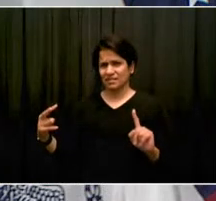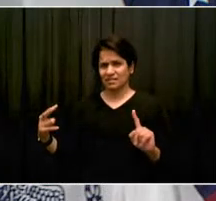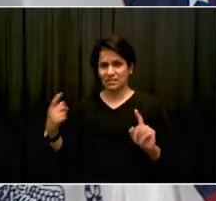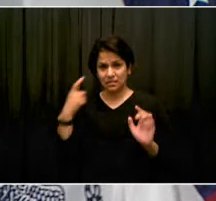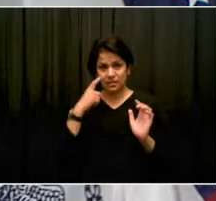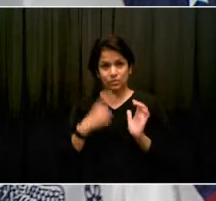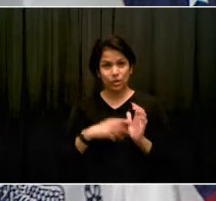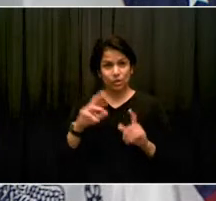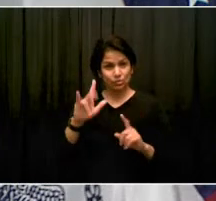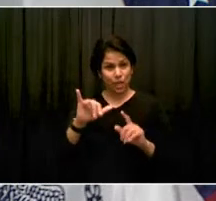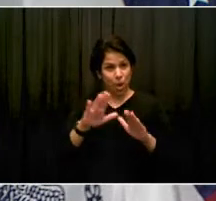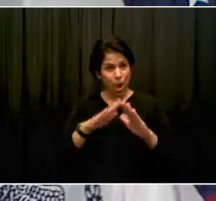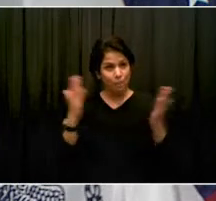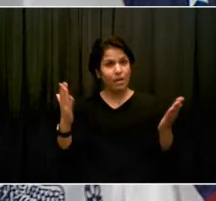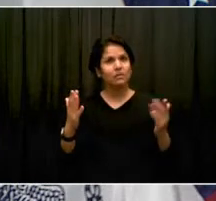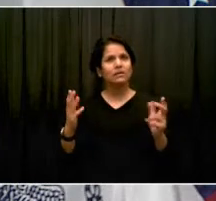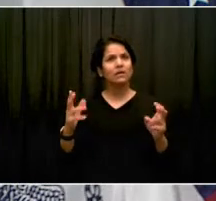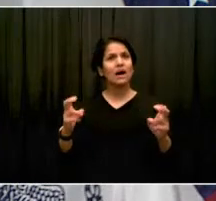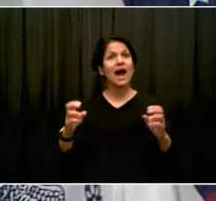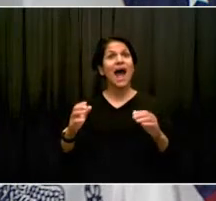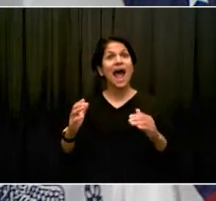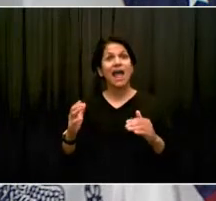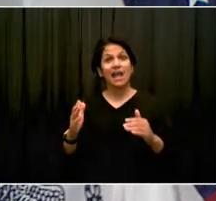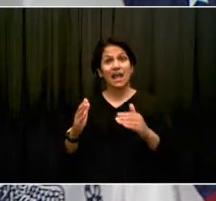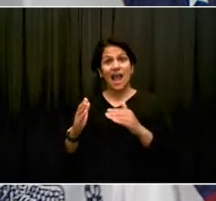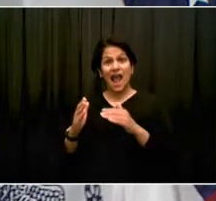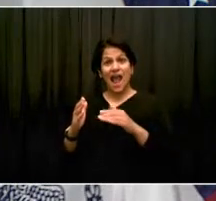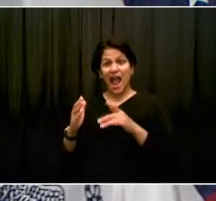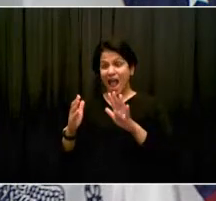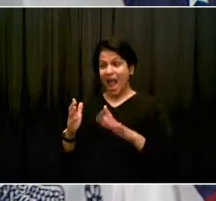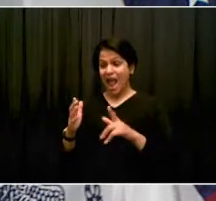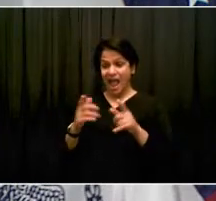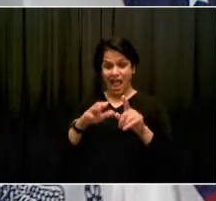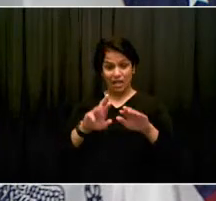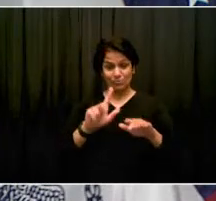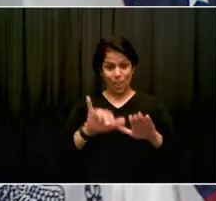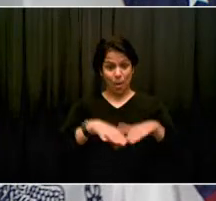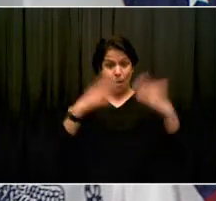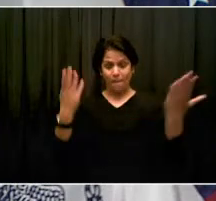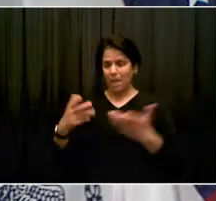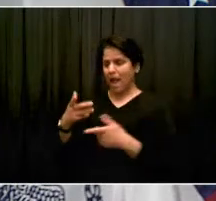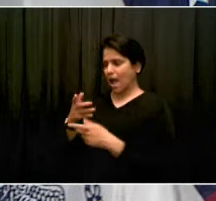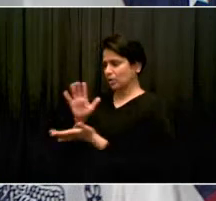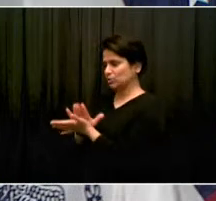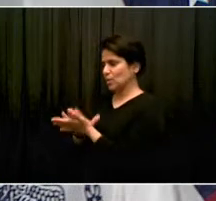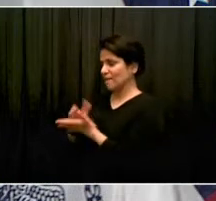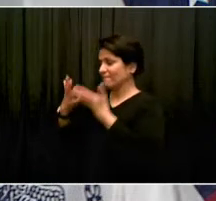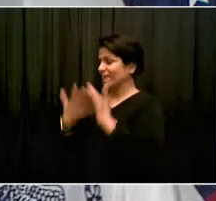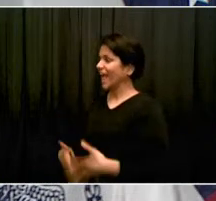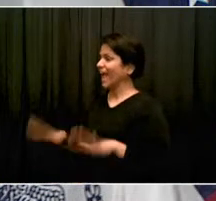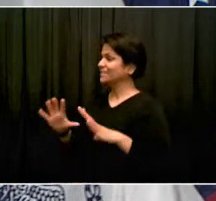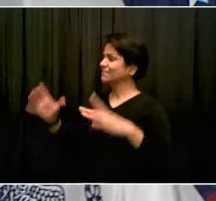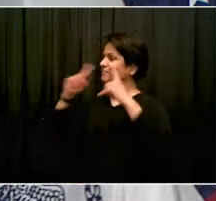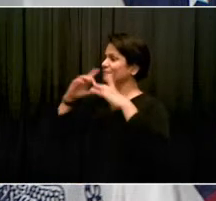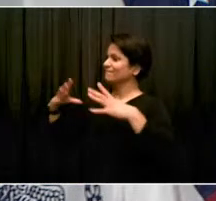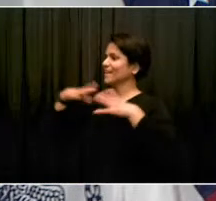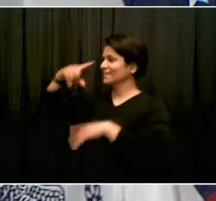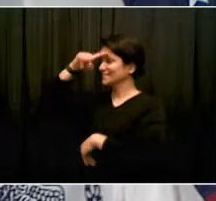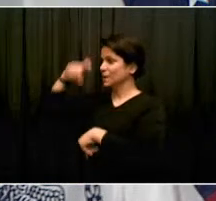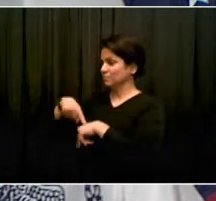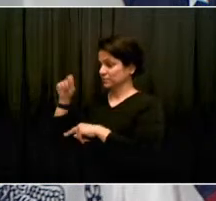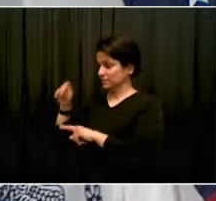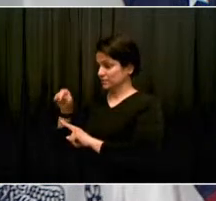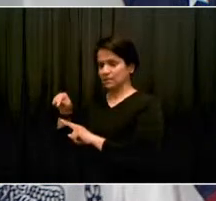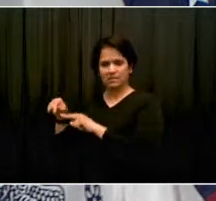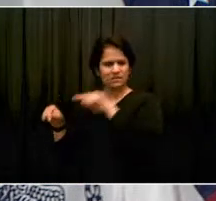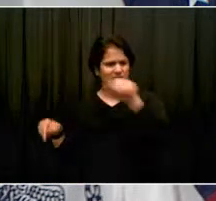medical accommodations that are in place right now have played a role in that timeline. No, obviously not. The